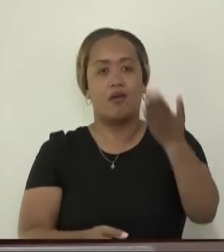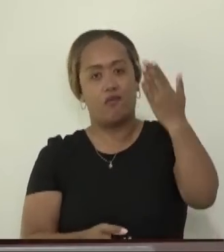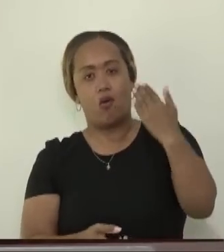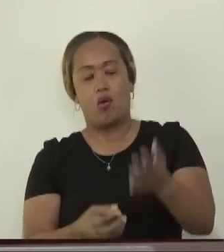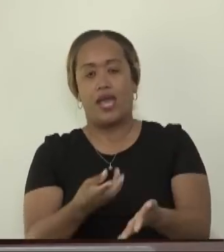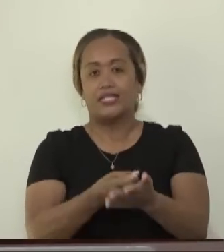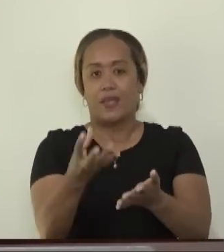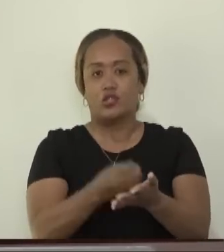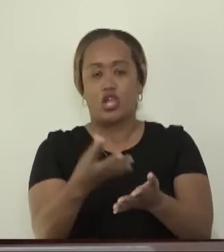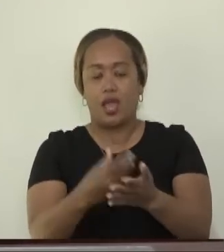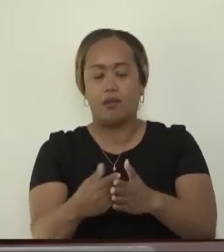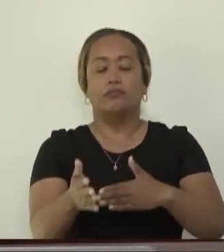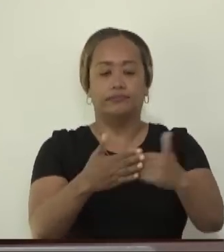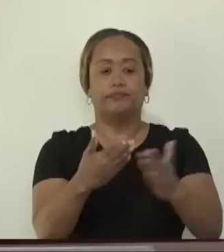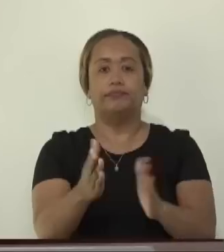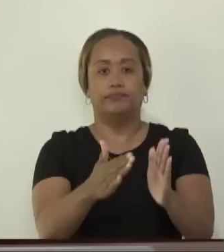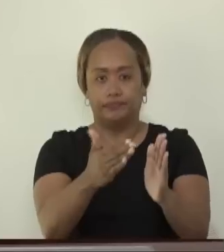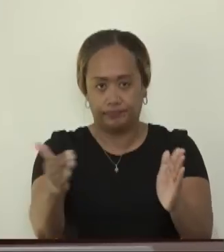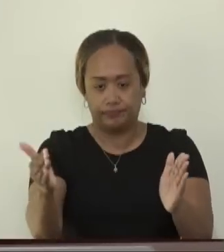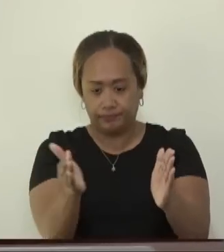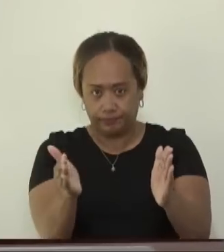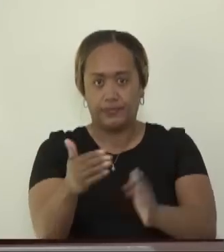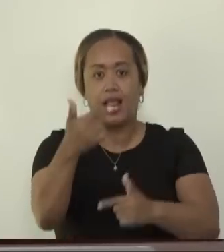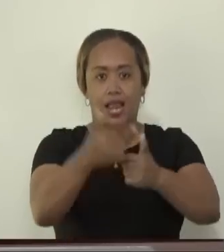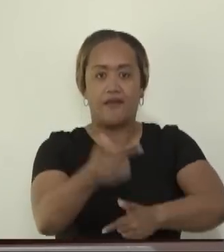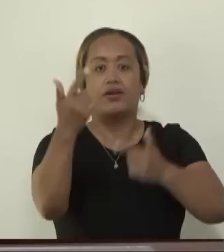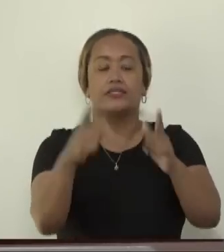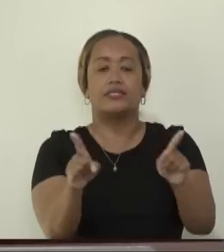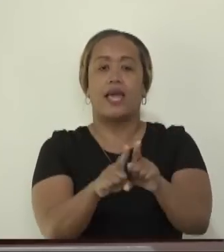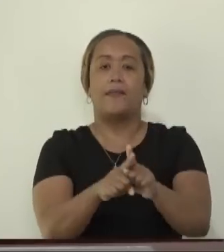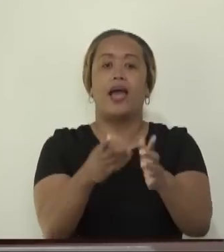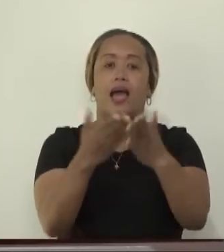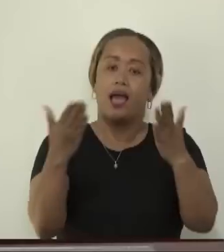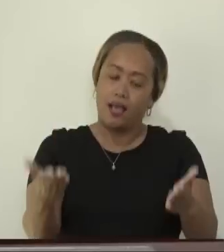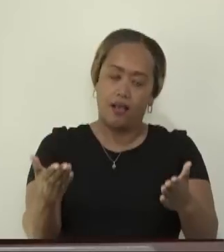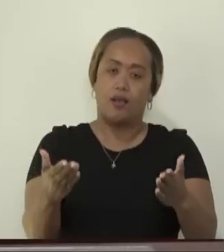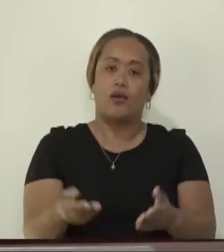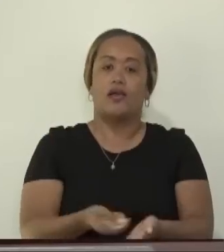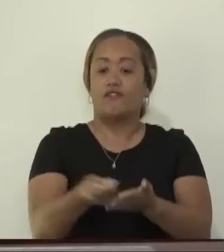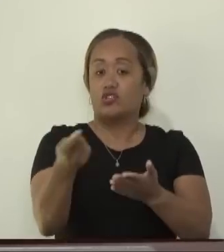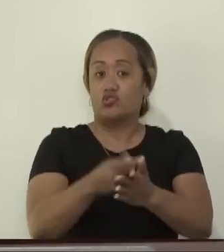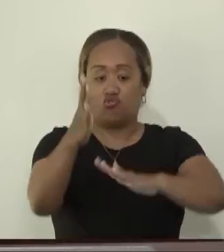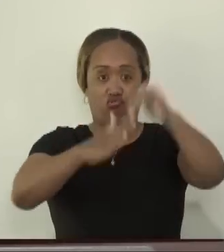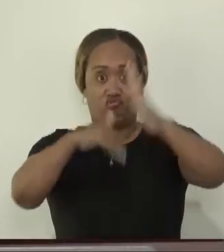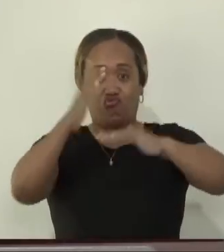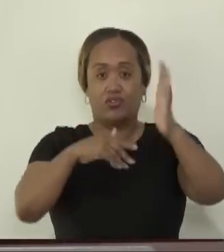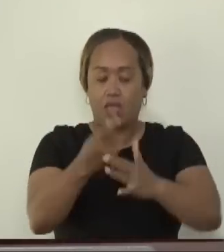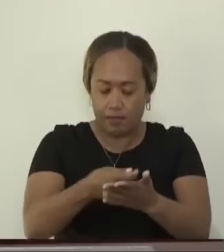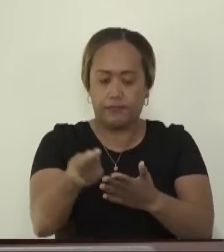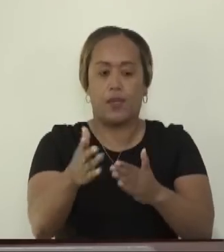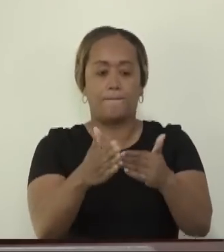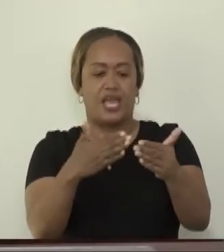will remain at manageable level. Infrastructure spending will be managed with greater